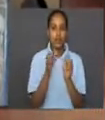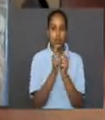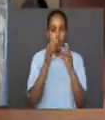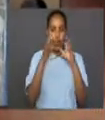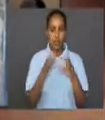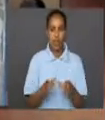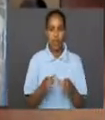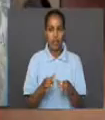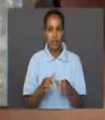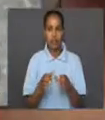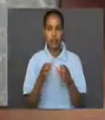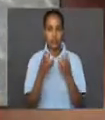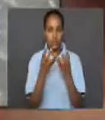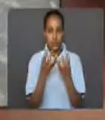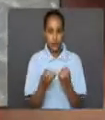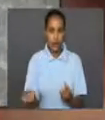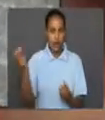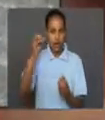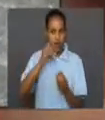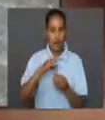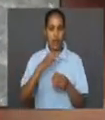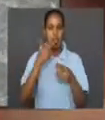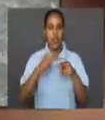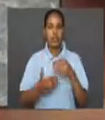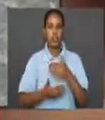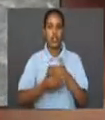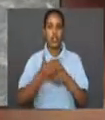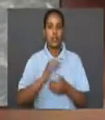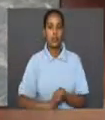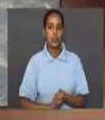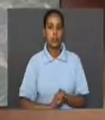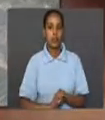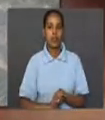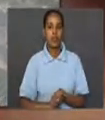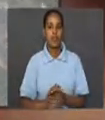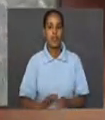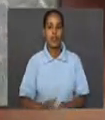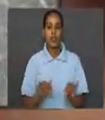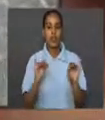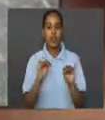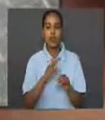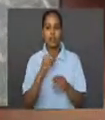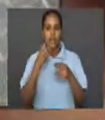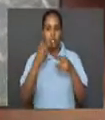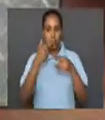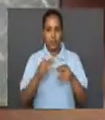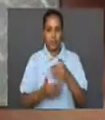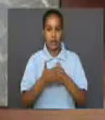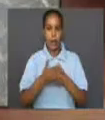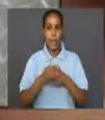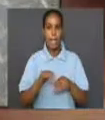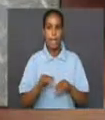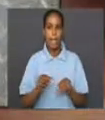container and slowly add the eggshells. The vinegar and the shells